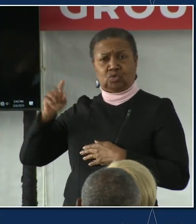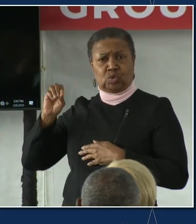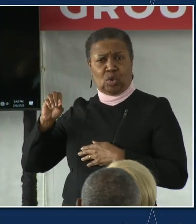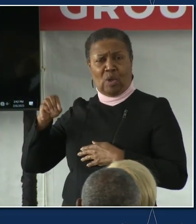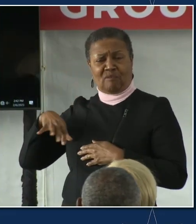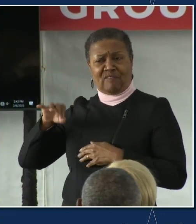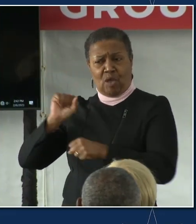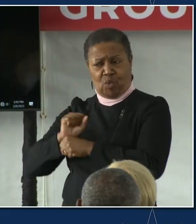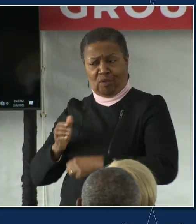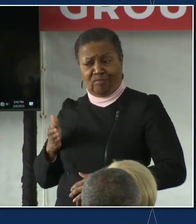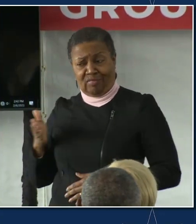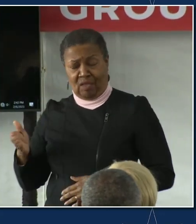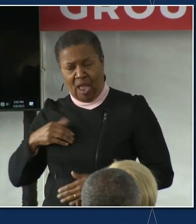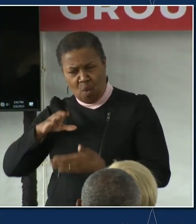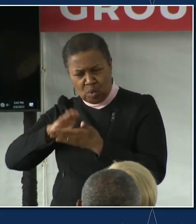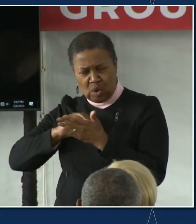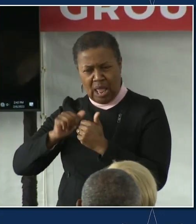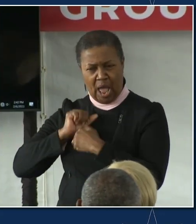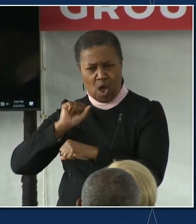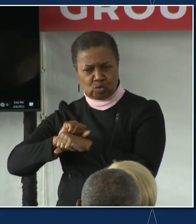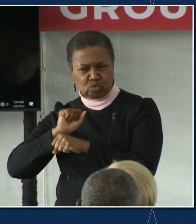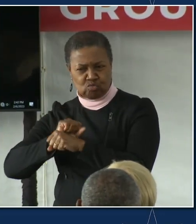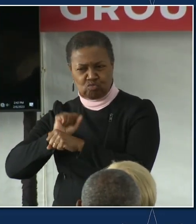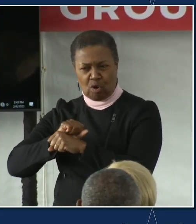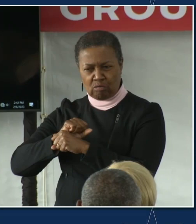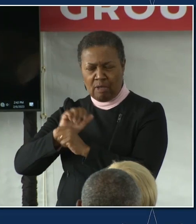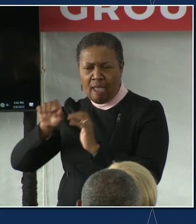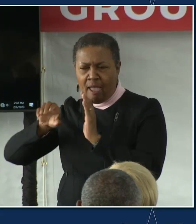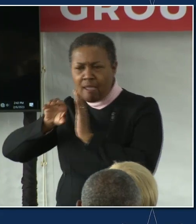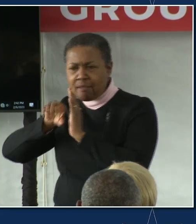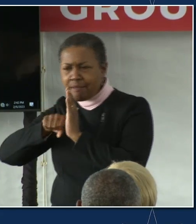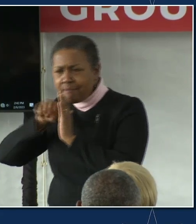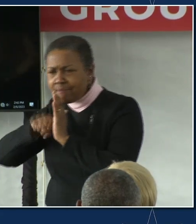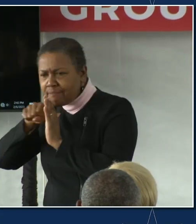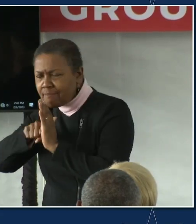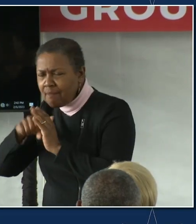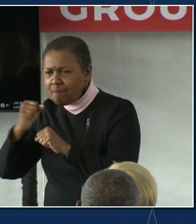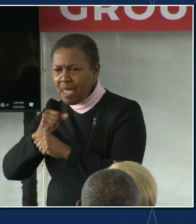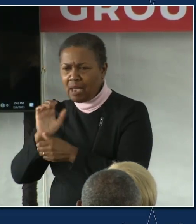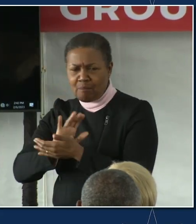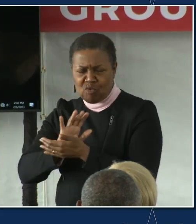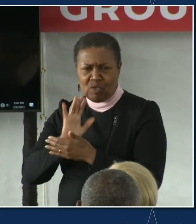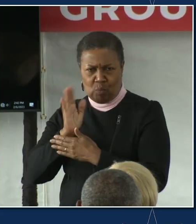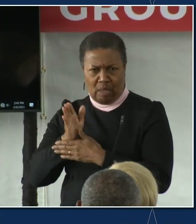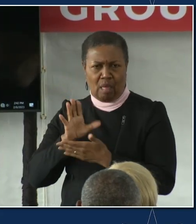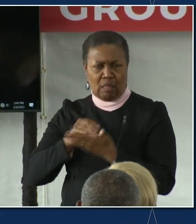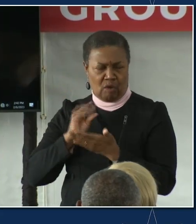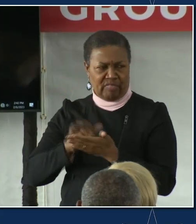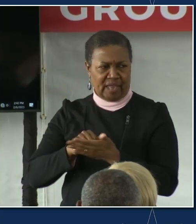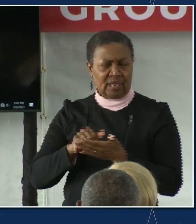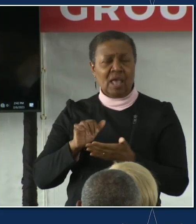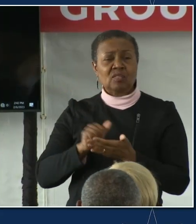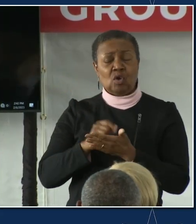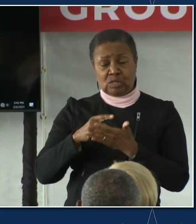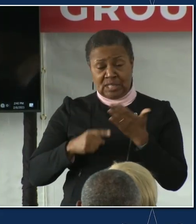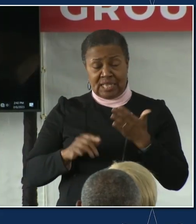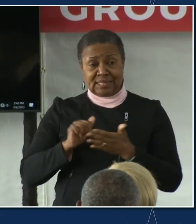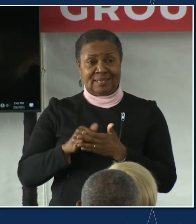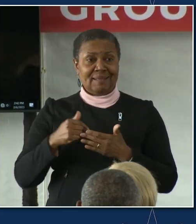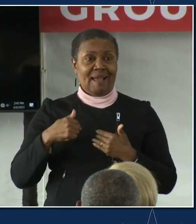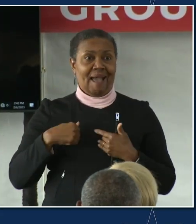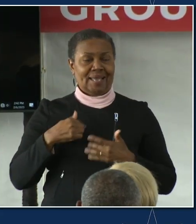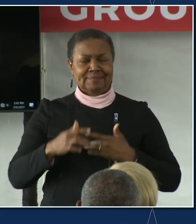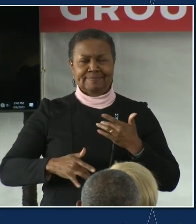studio. And I'm gonna learn how to work a camera and how to shoot a movie. Those are the things that I